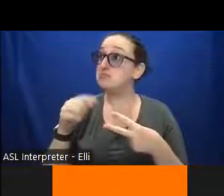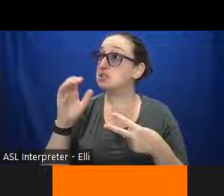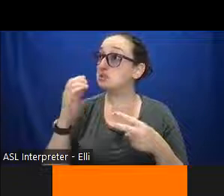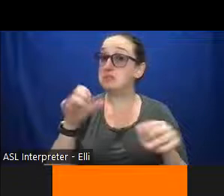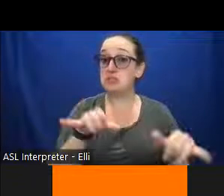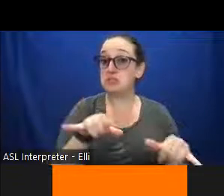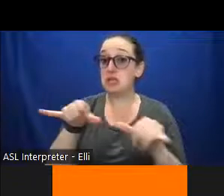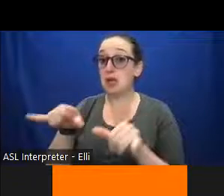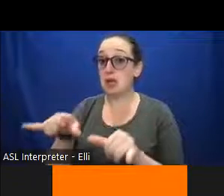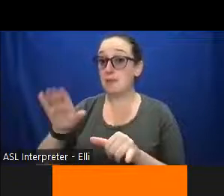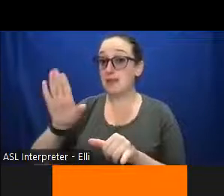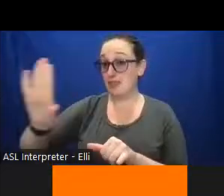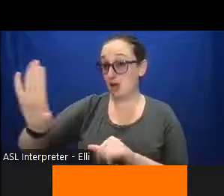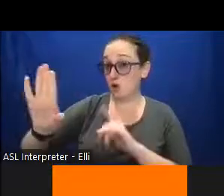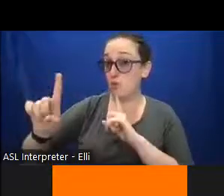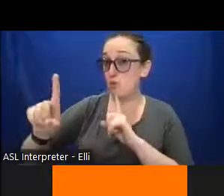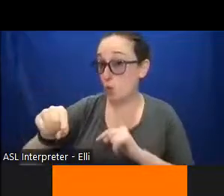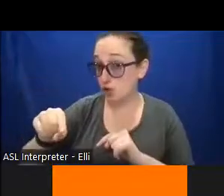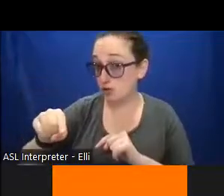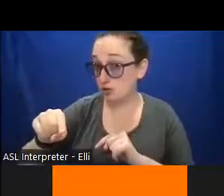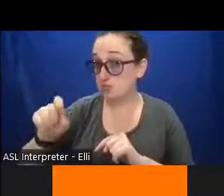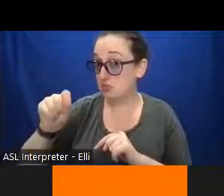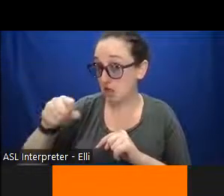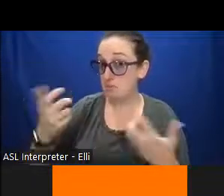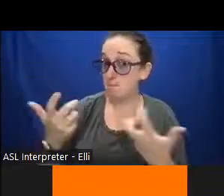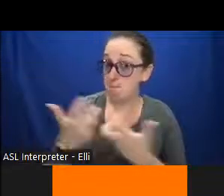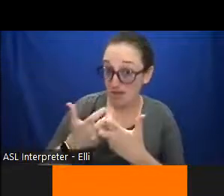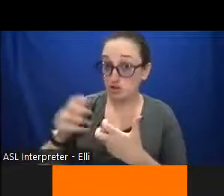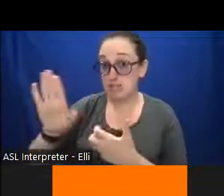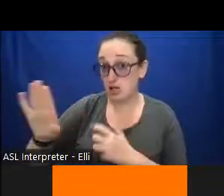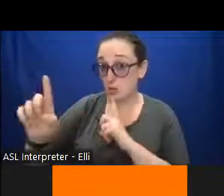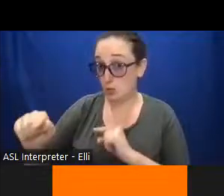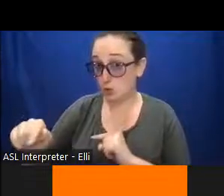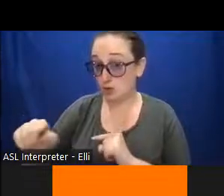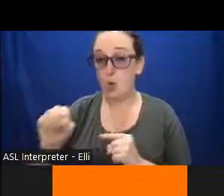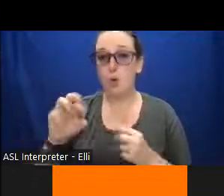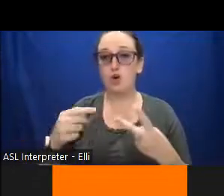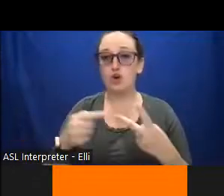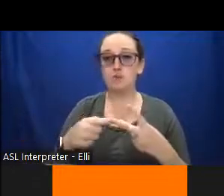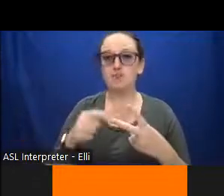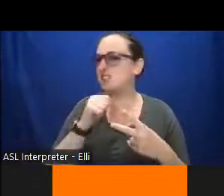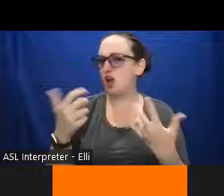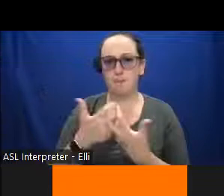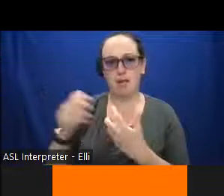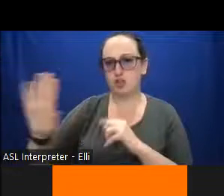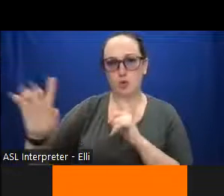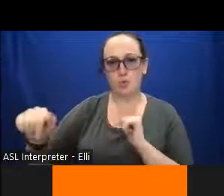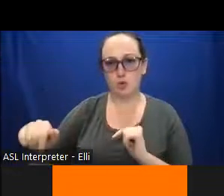someone's report of sexual assault, you know, that they reported to me, or it is inconsistent.